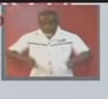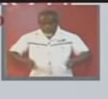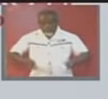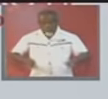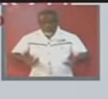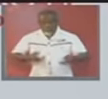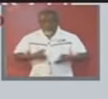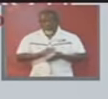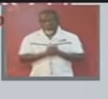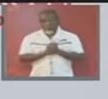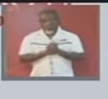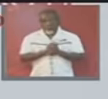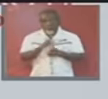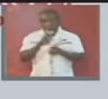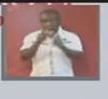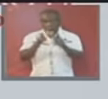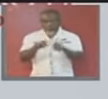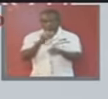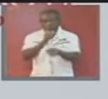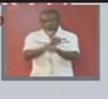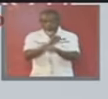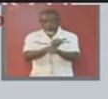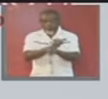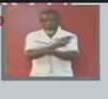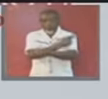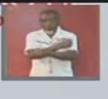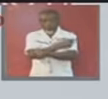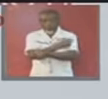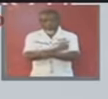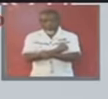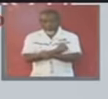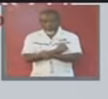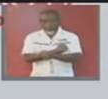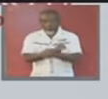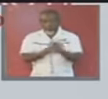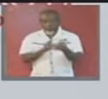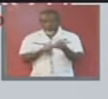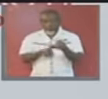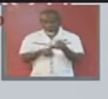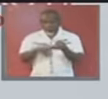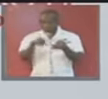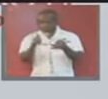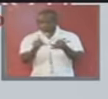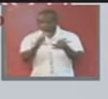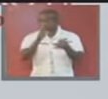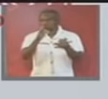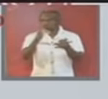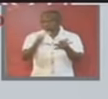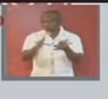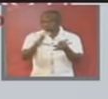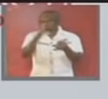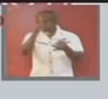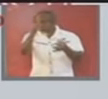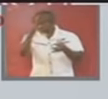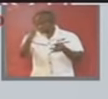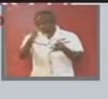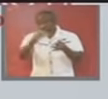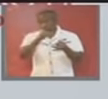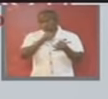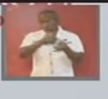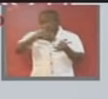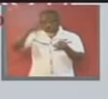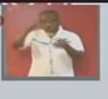Other persons, the persons in long stay homes, our grandparents, the elderly, we want to target them. And